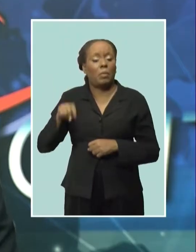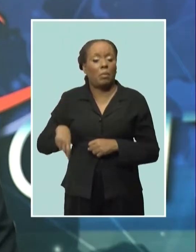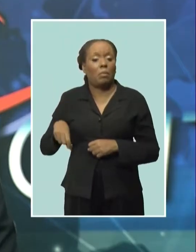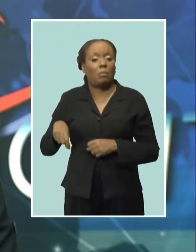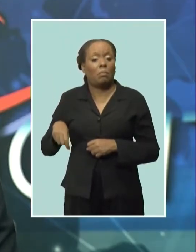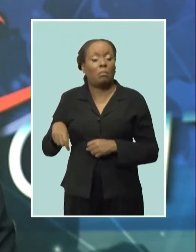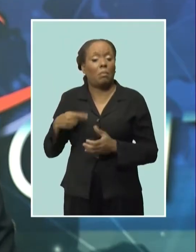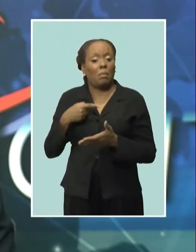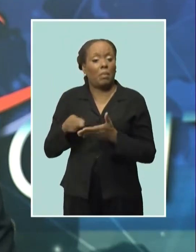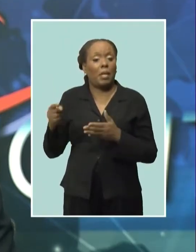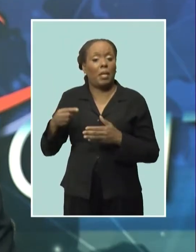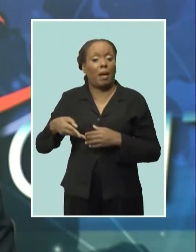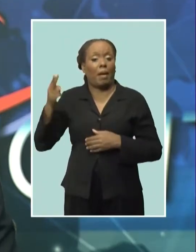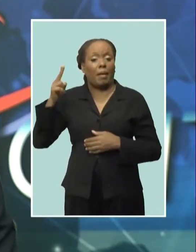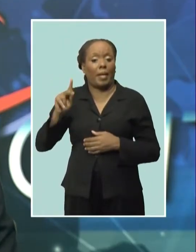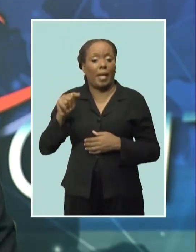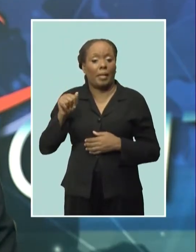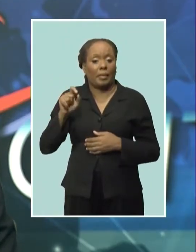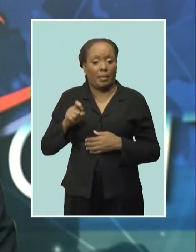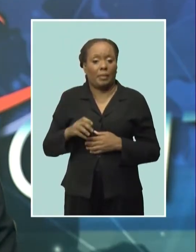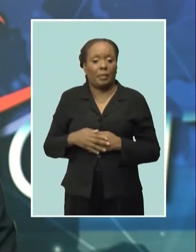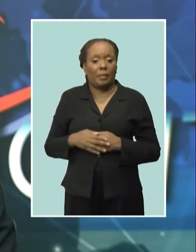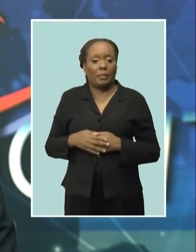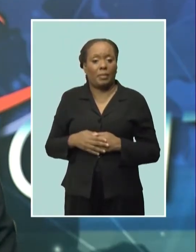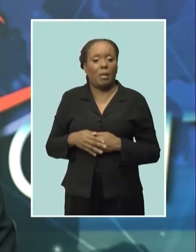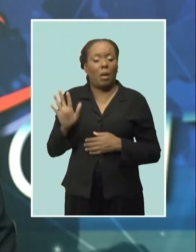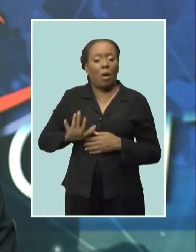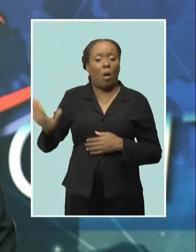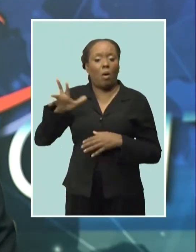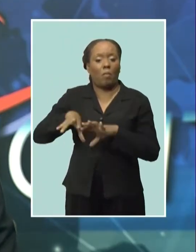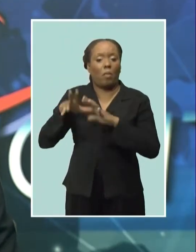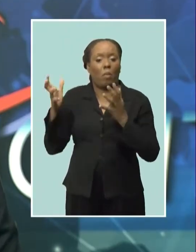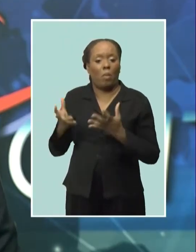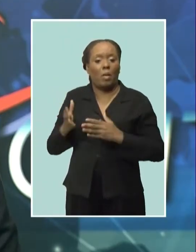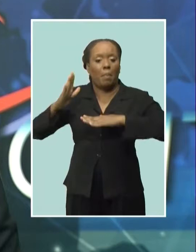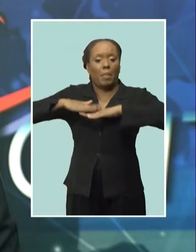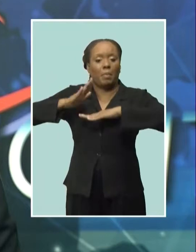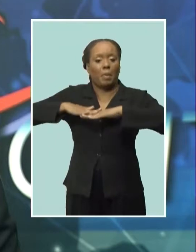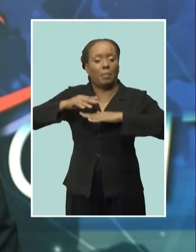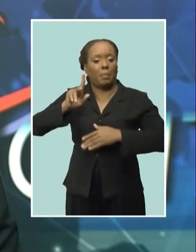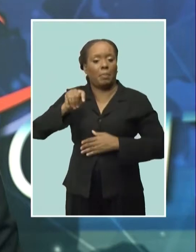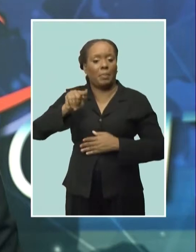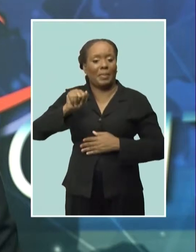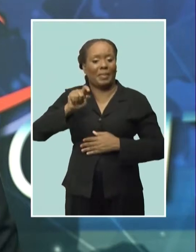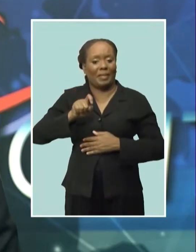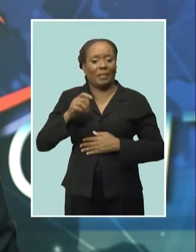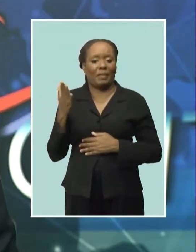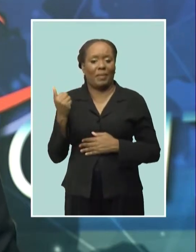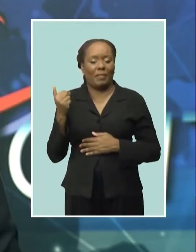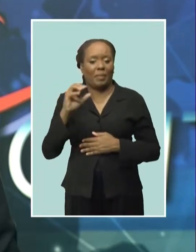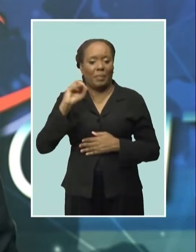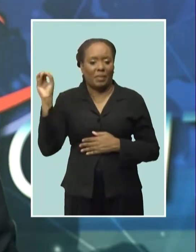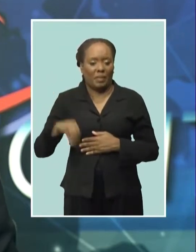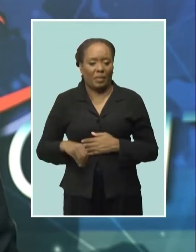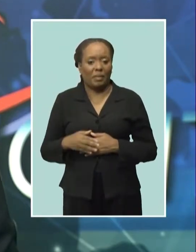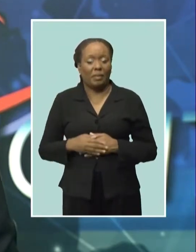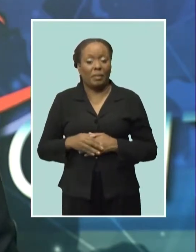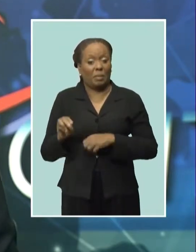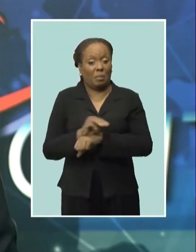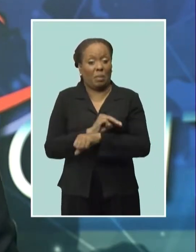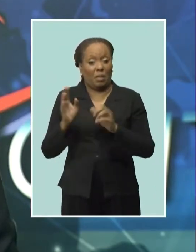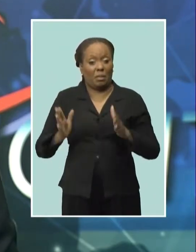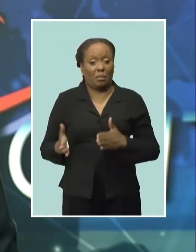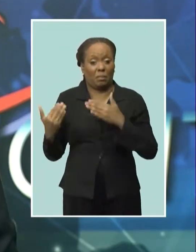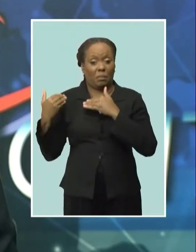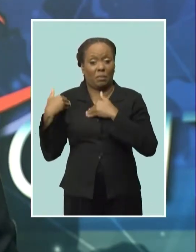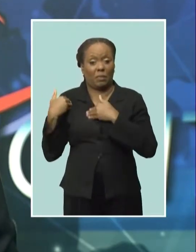to comply with the imposition of a global minimum tax rate of 15%. Minister of Energy and Business, Senator Lisa Cummins, led